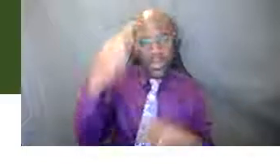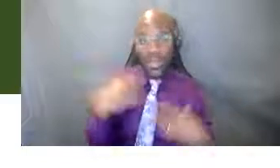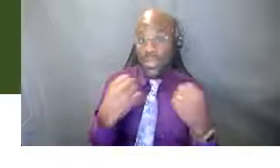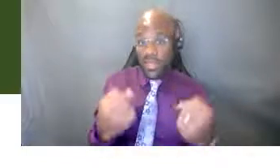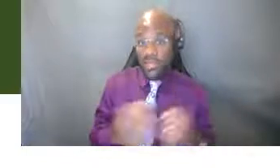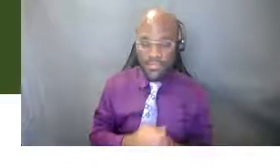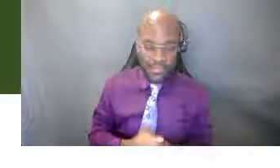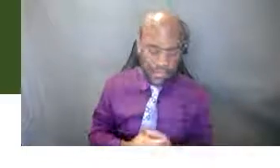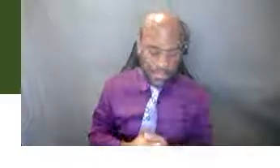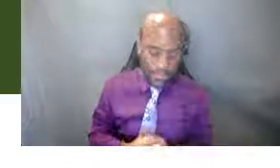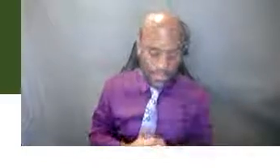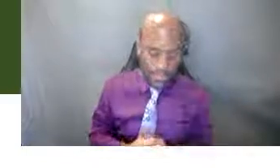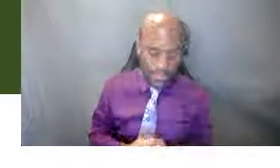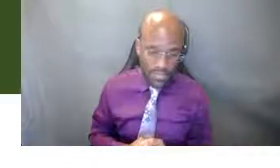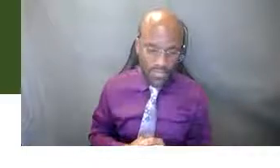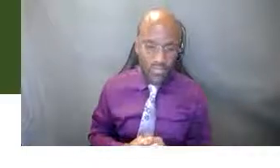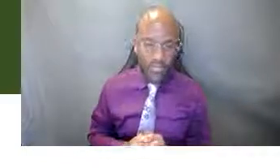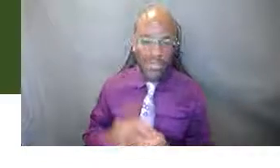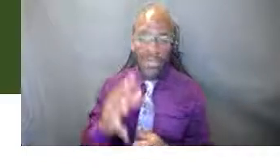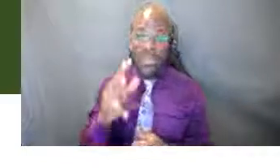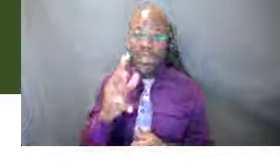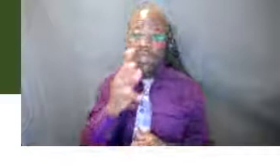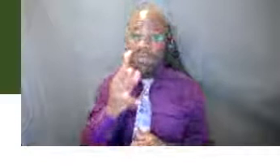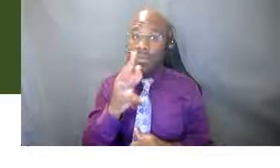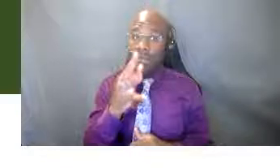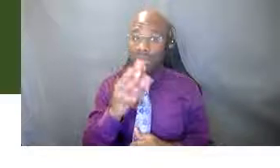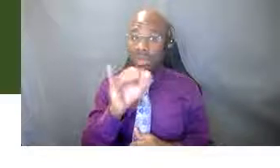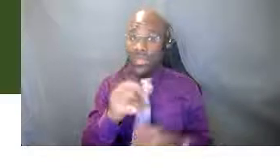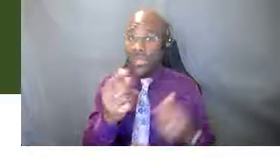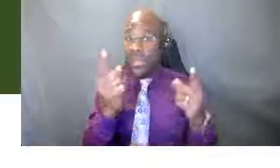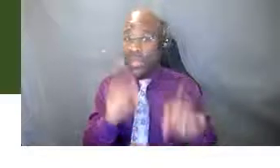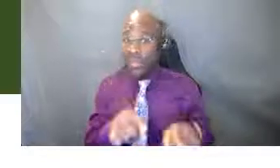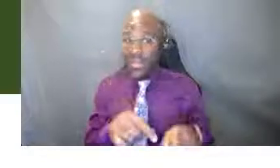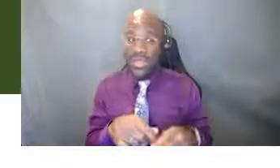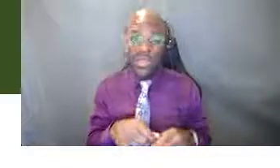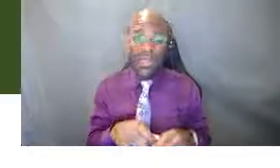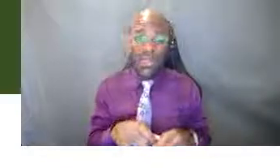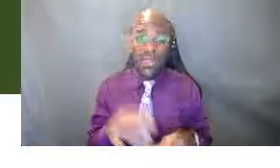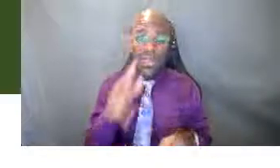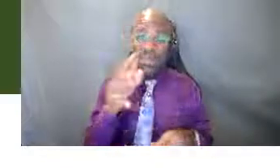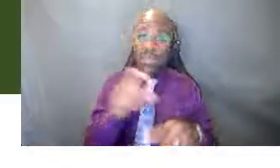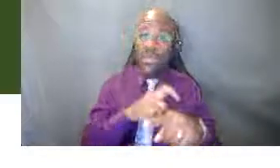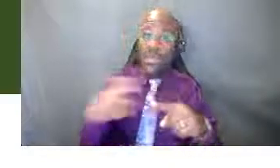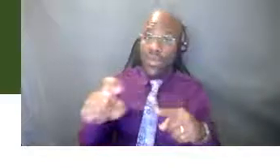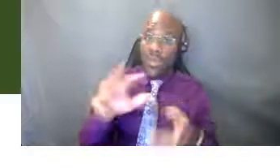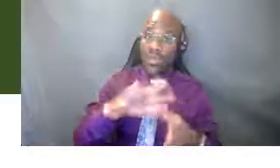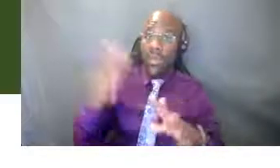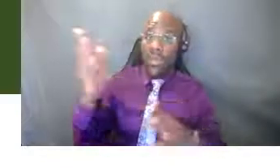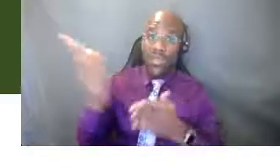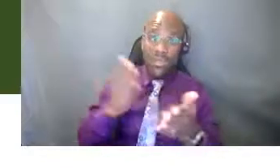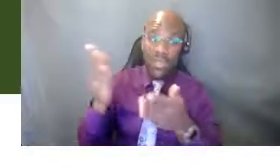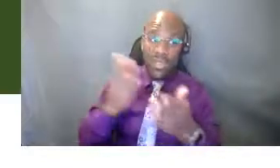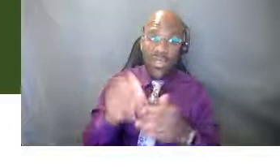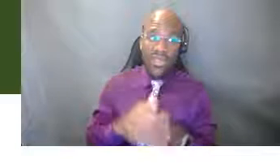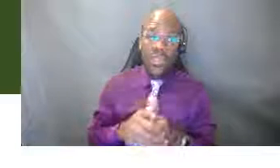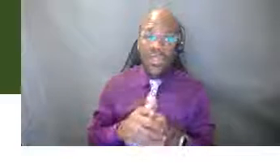So the mother in this case, the parent in this case, called crisis services to get the services